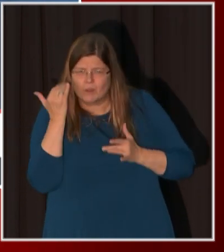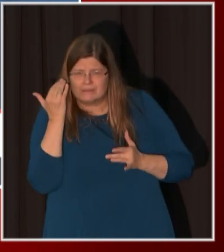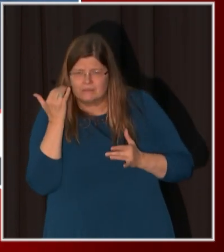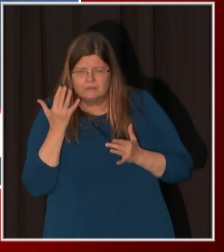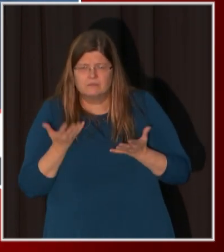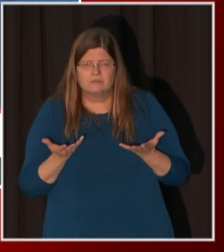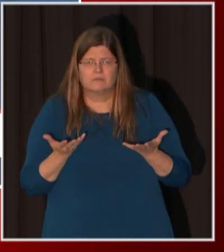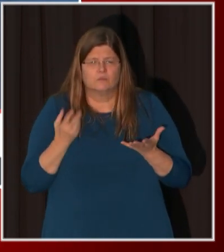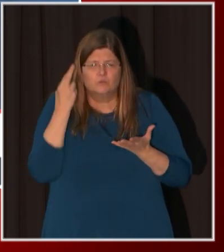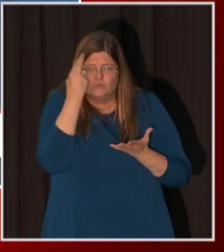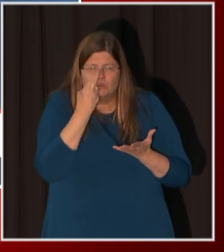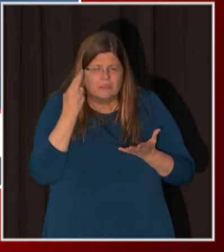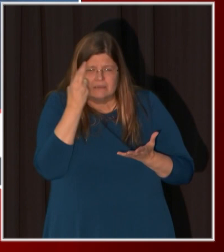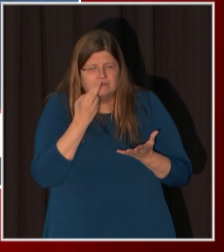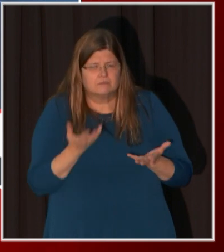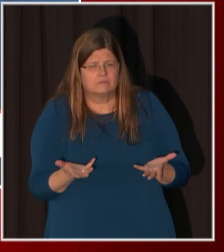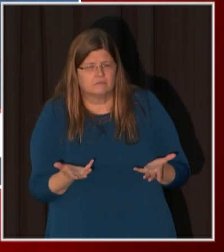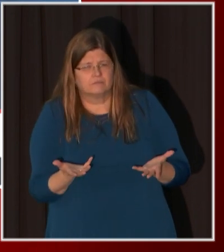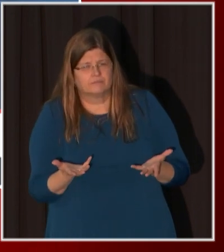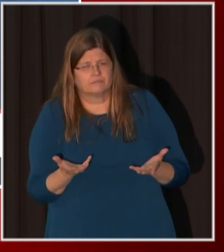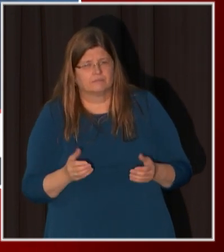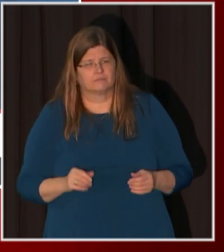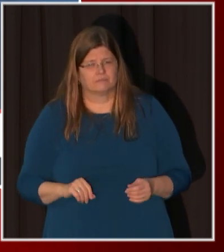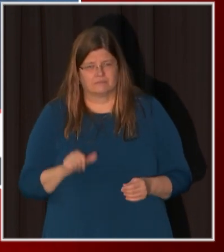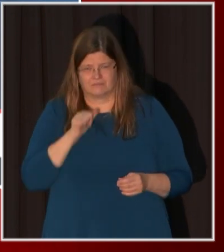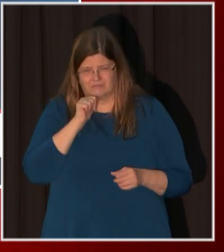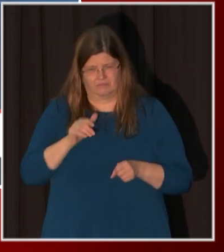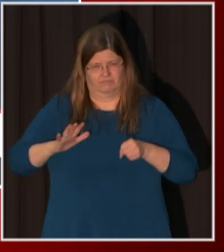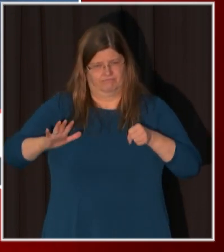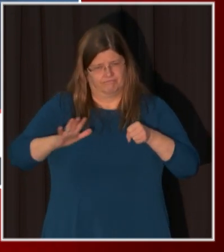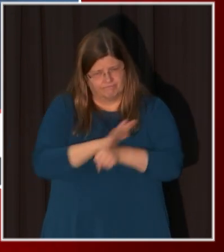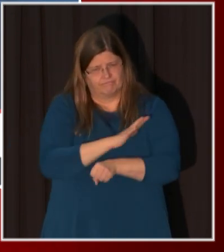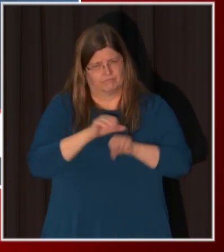for the capacity, that we're not using